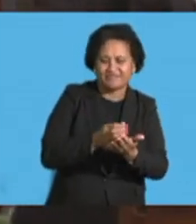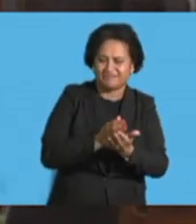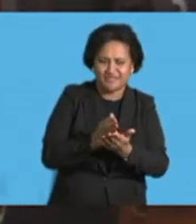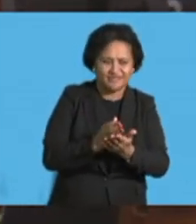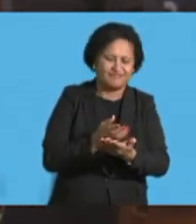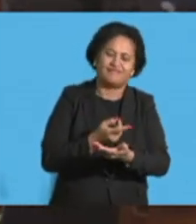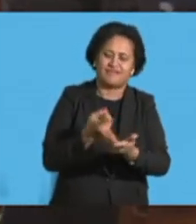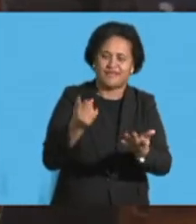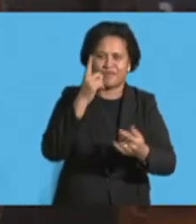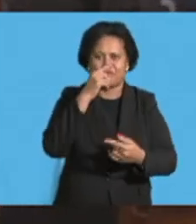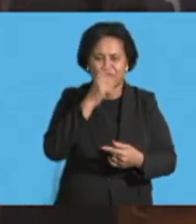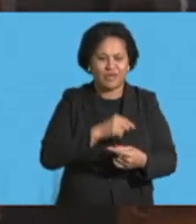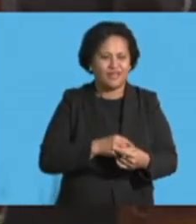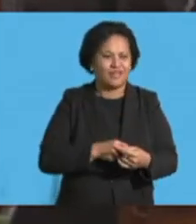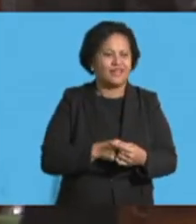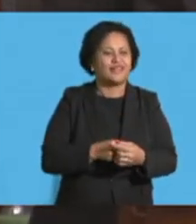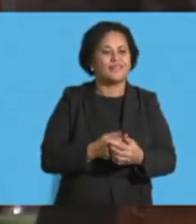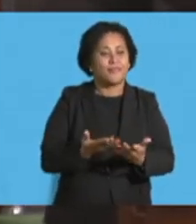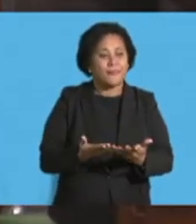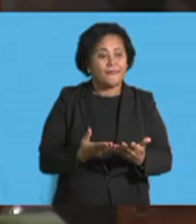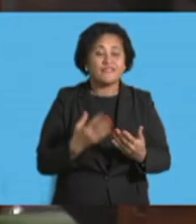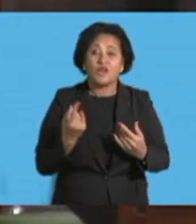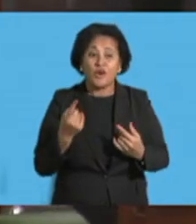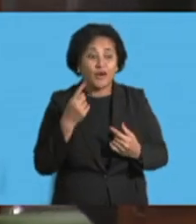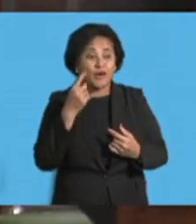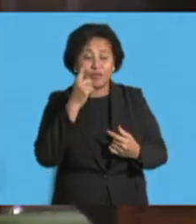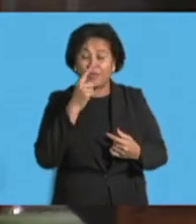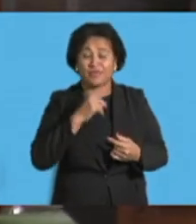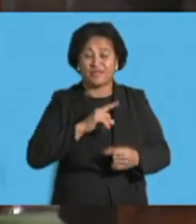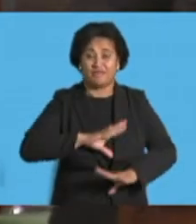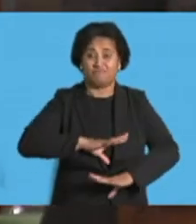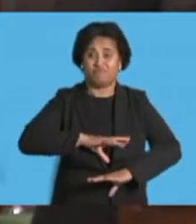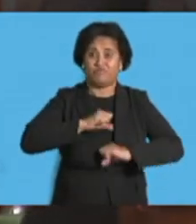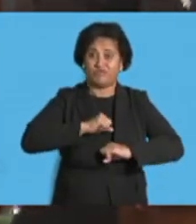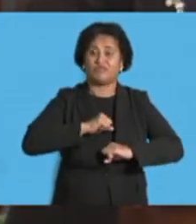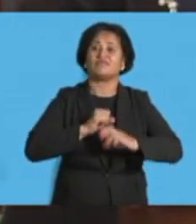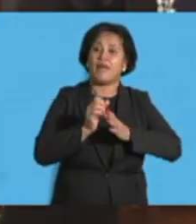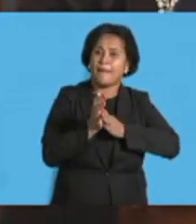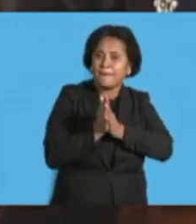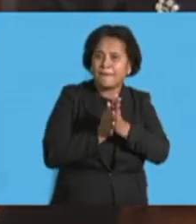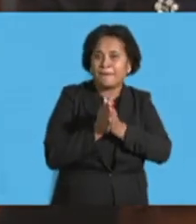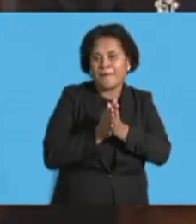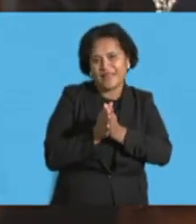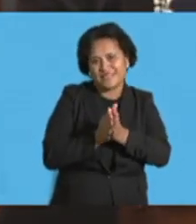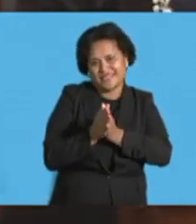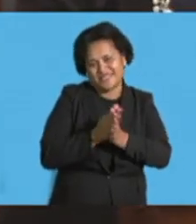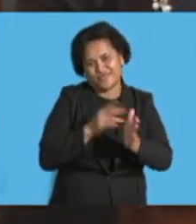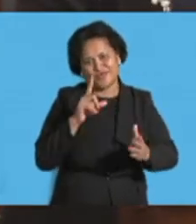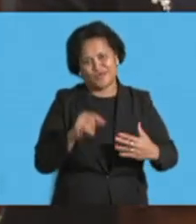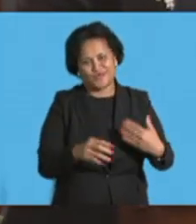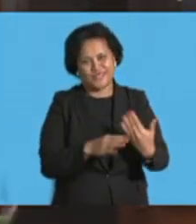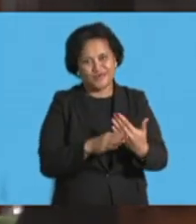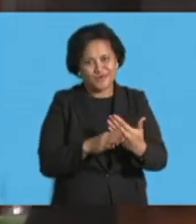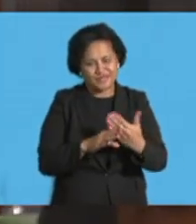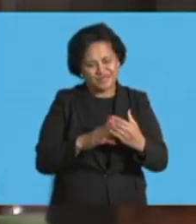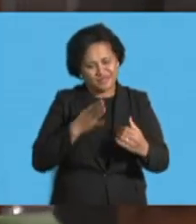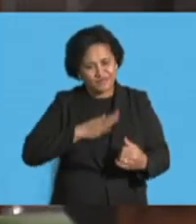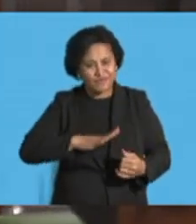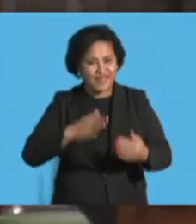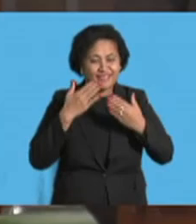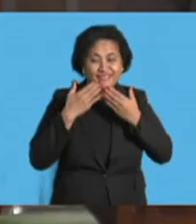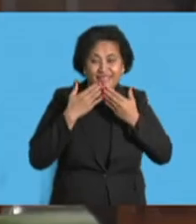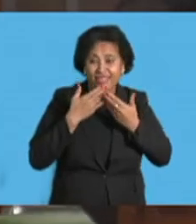care. It takes people of courage, Madam Speaker, and great passion to do this. And I wish to take this time to